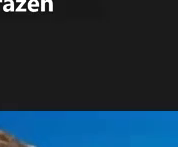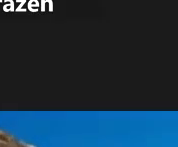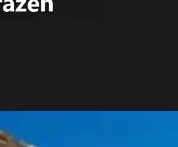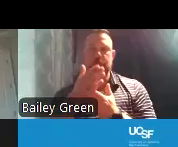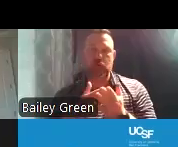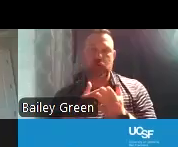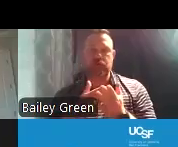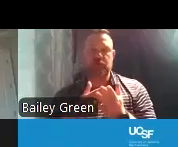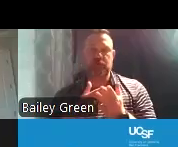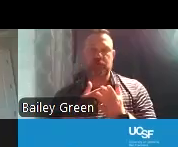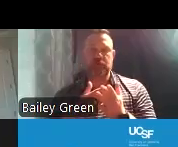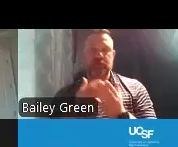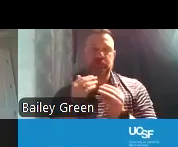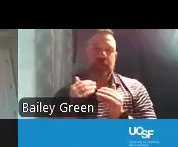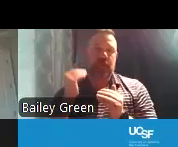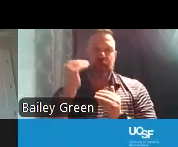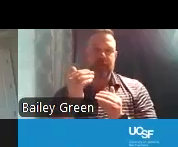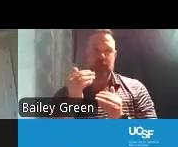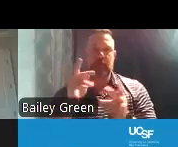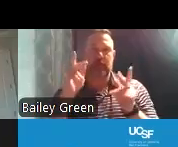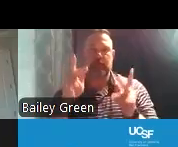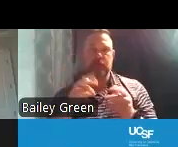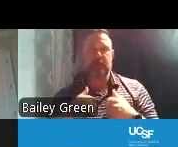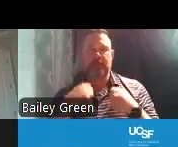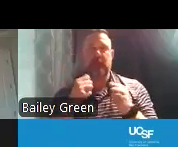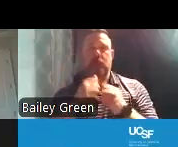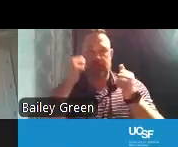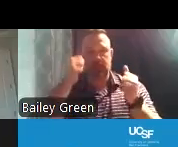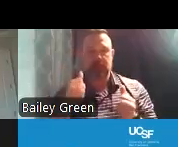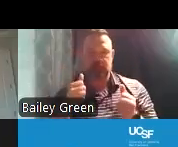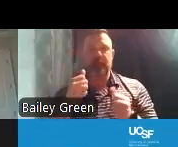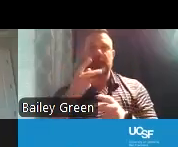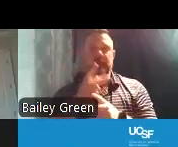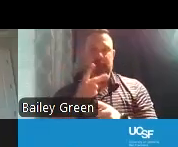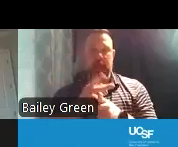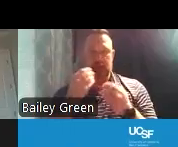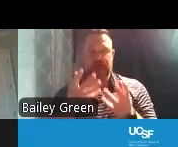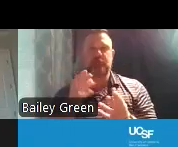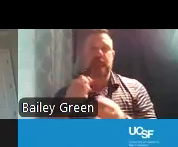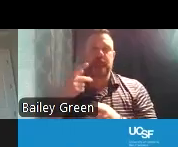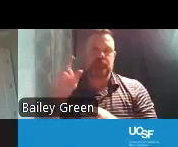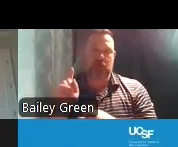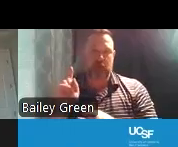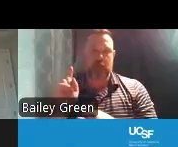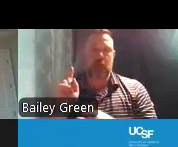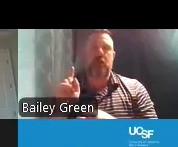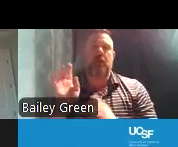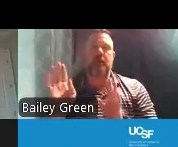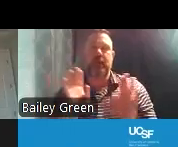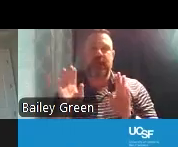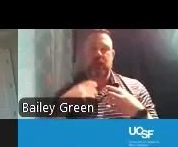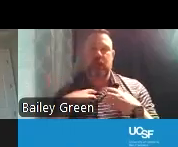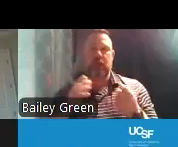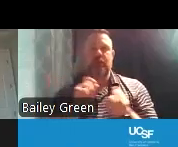is elevating persons living with dementia and caregivers, and the Proposition 1 behavioral